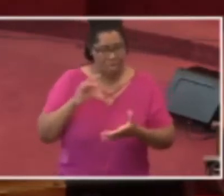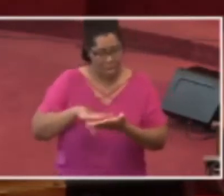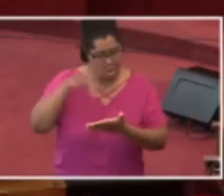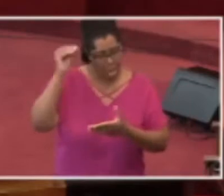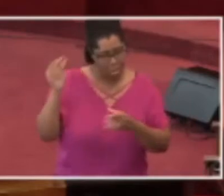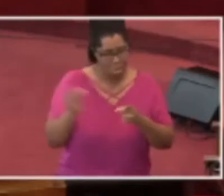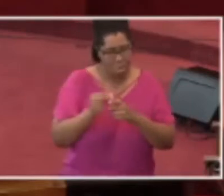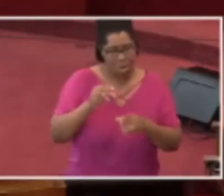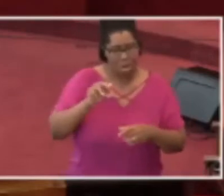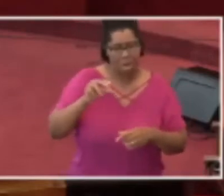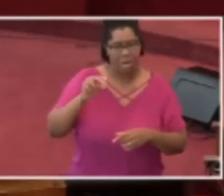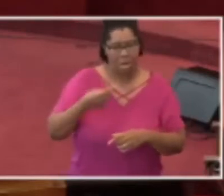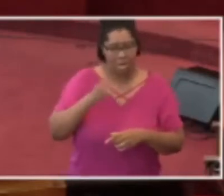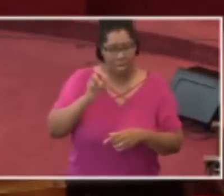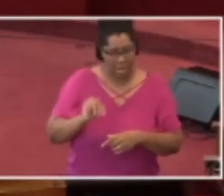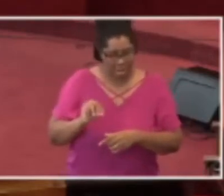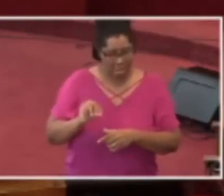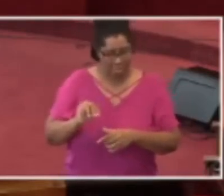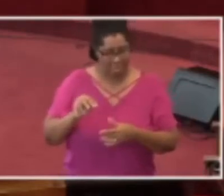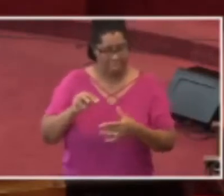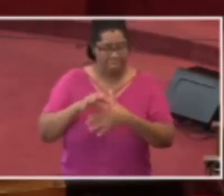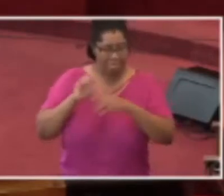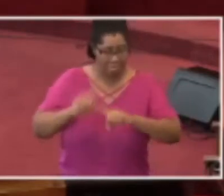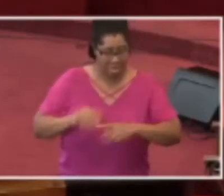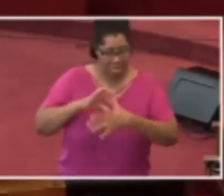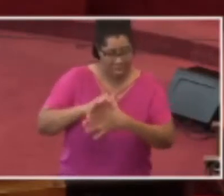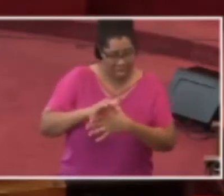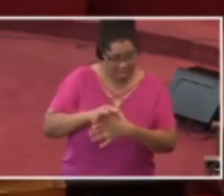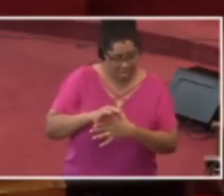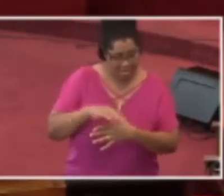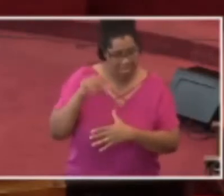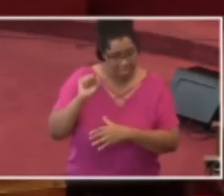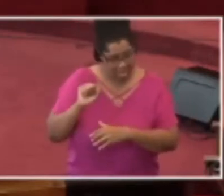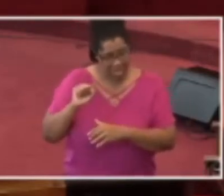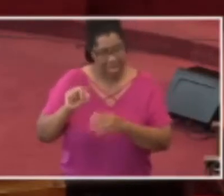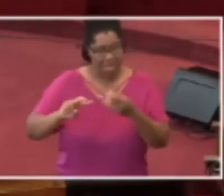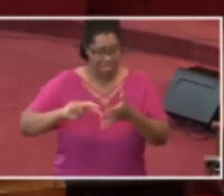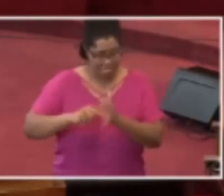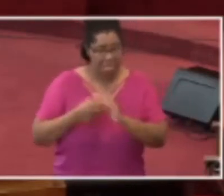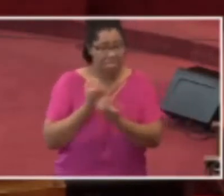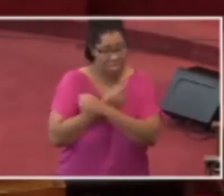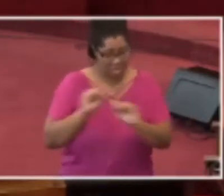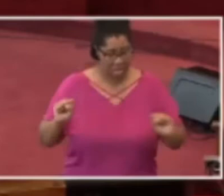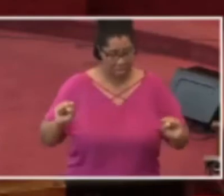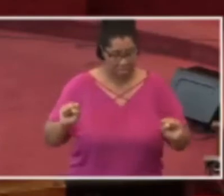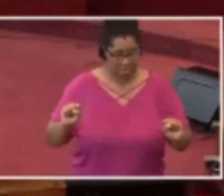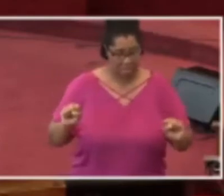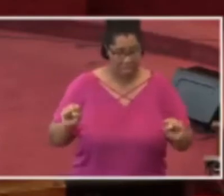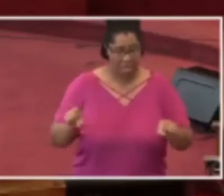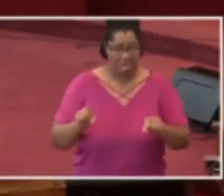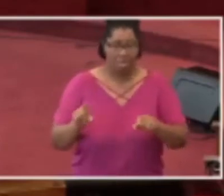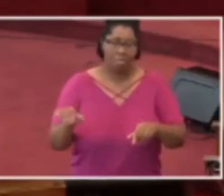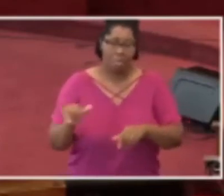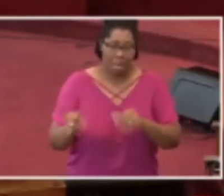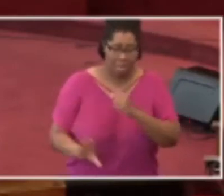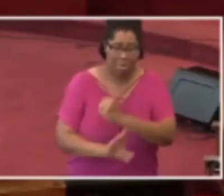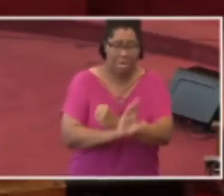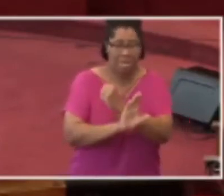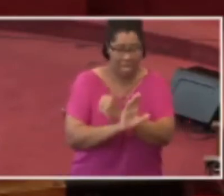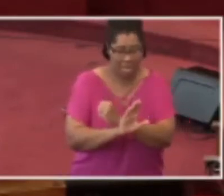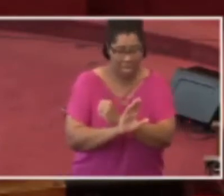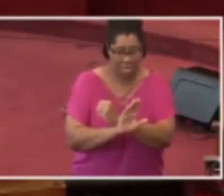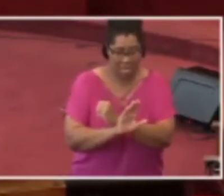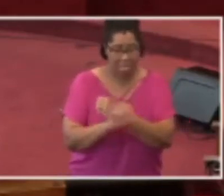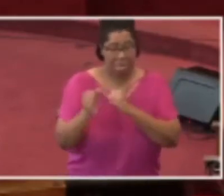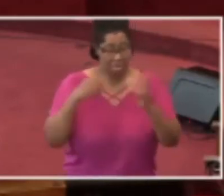the word him in this context is still used as in to secure, as in protection. And we can